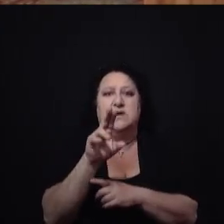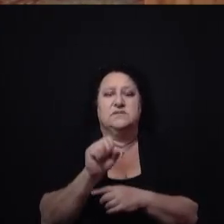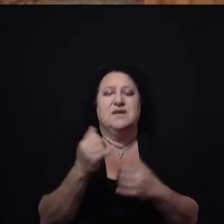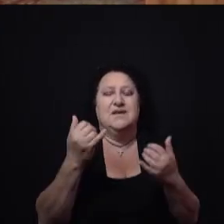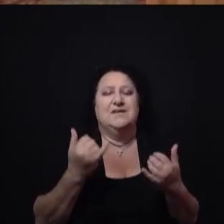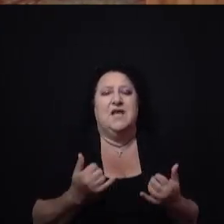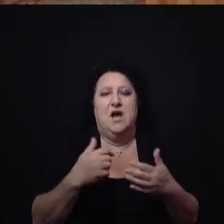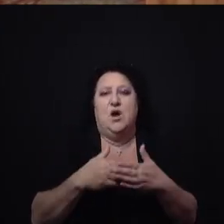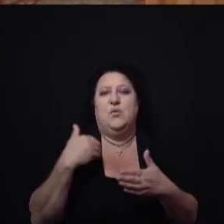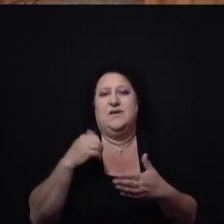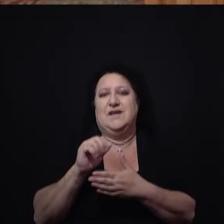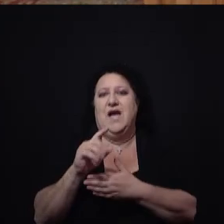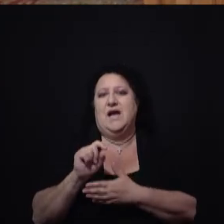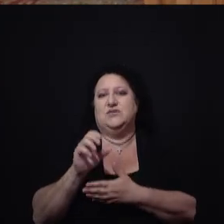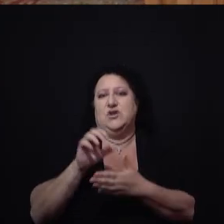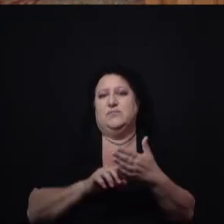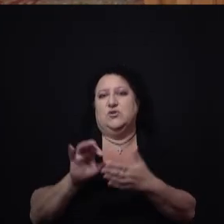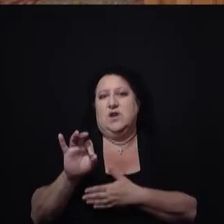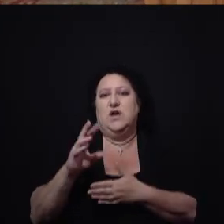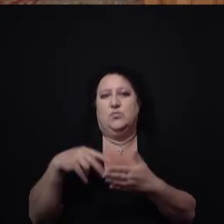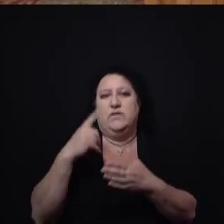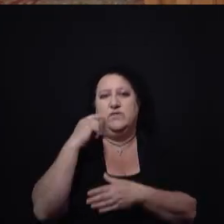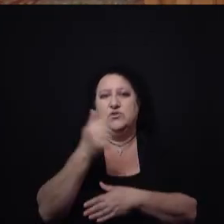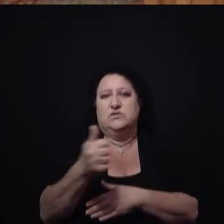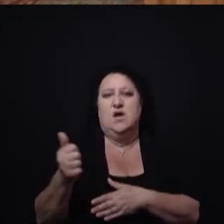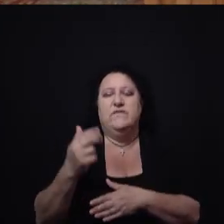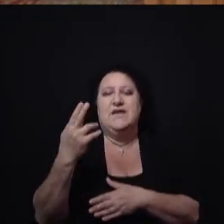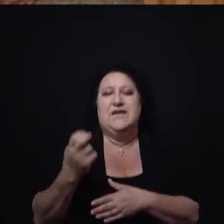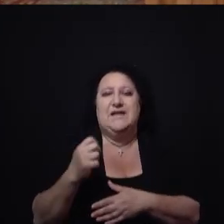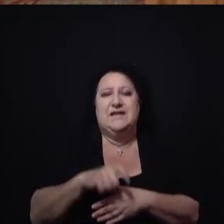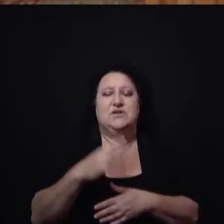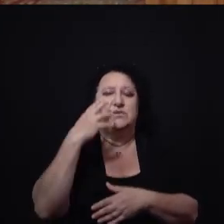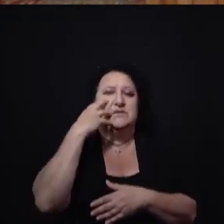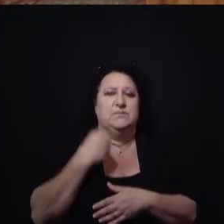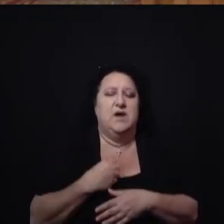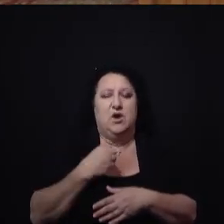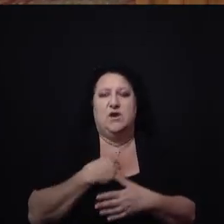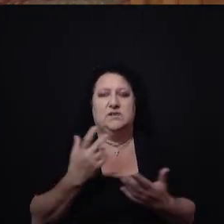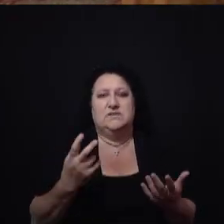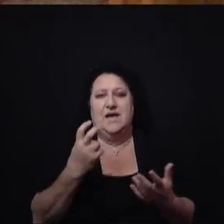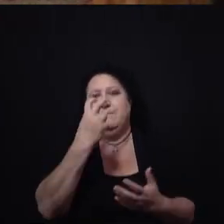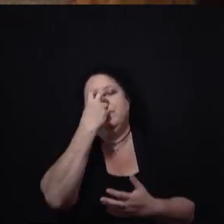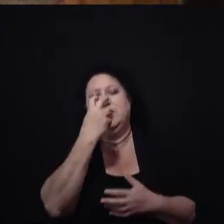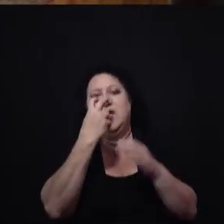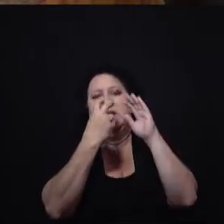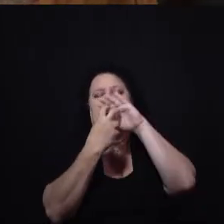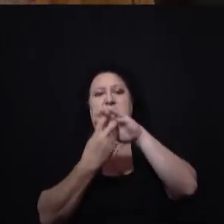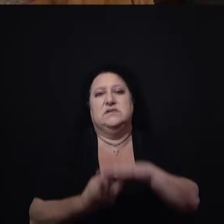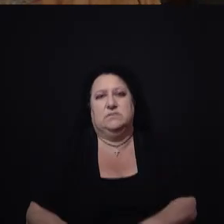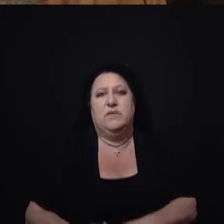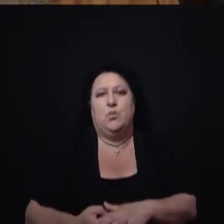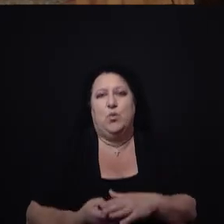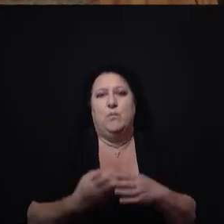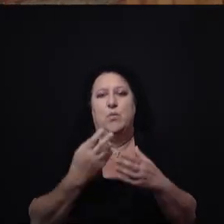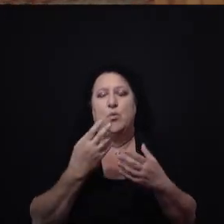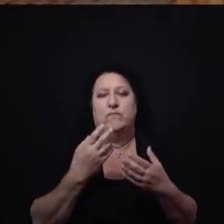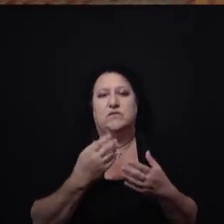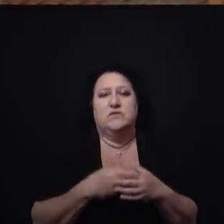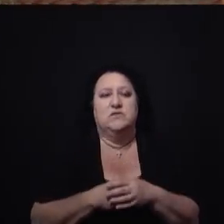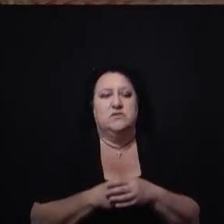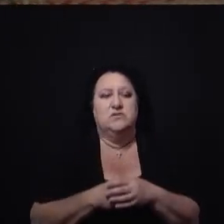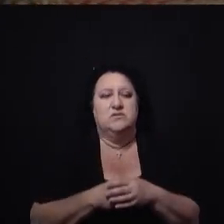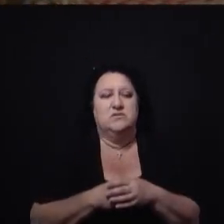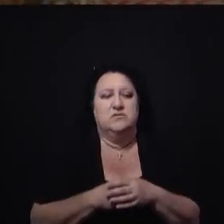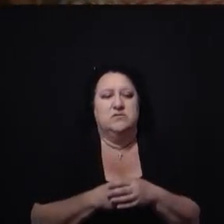and read it for yourself. He needed to have the blindness that he had spiritually be removed by God so that he could see the one he